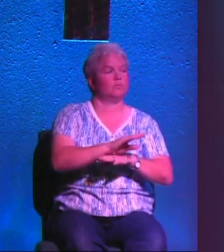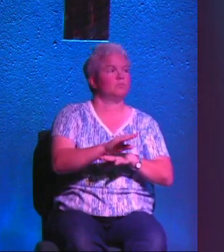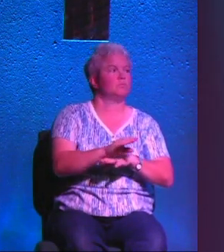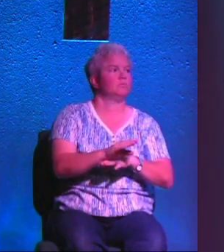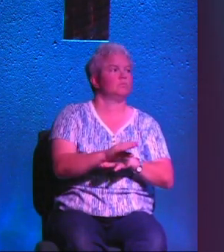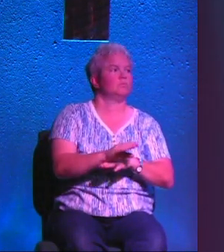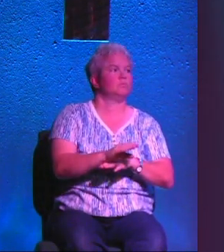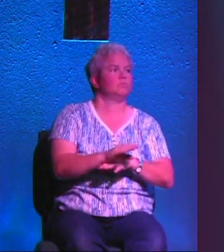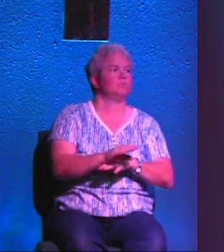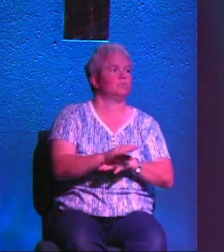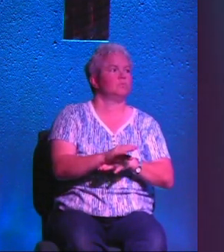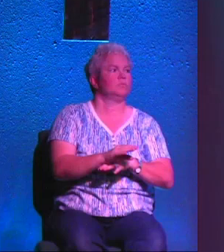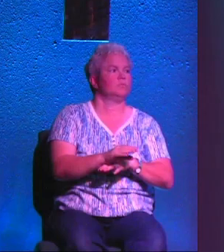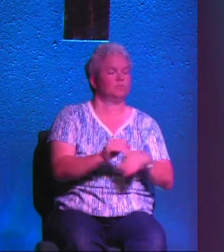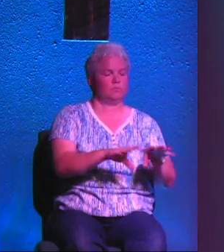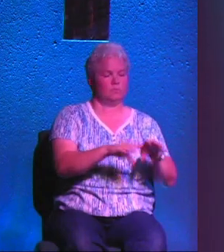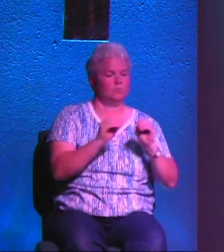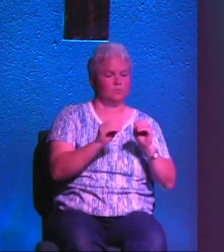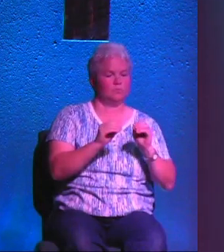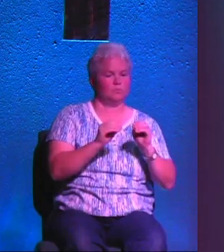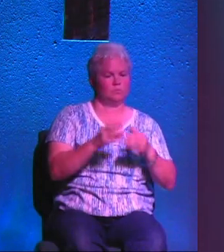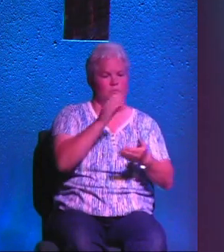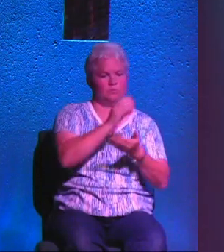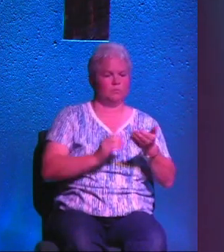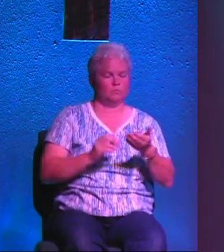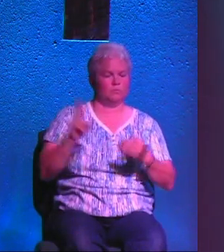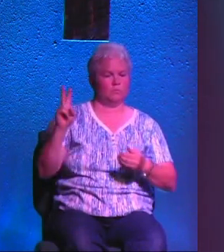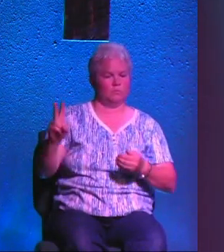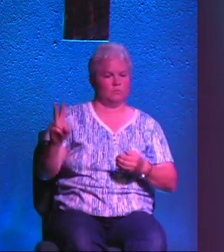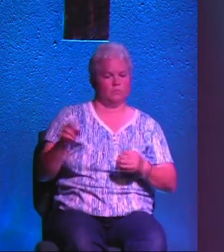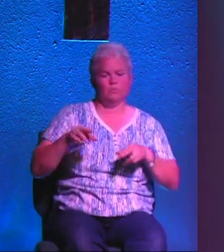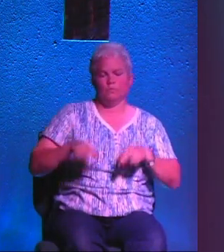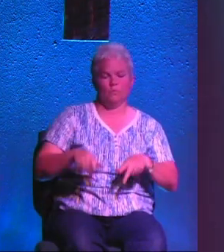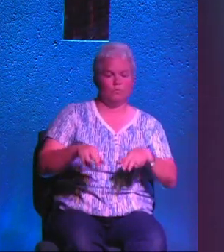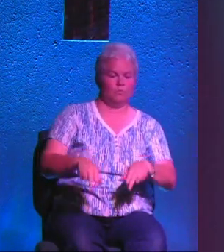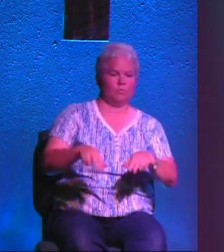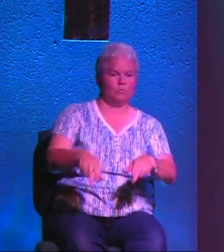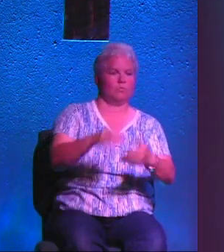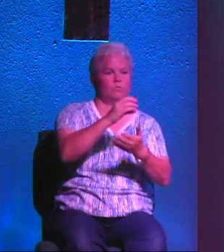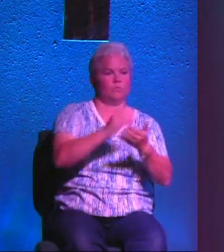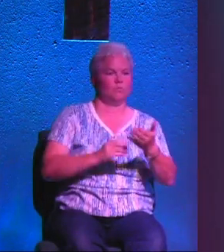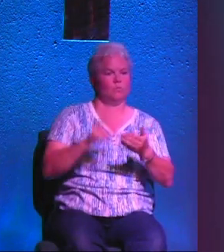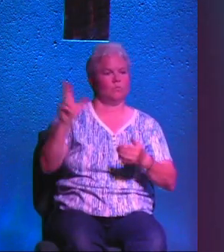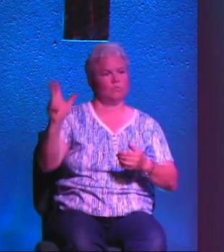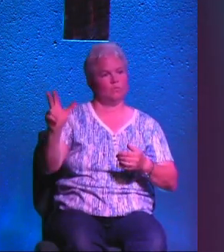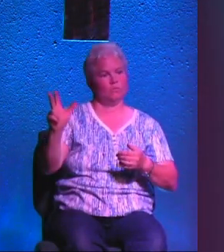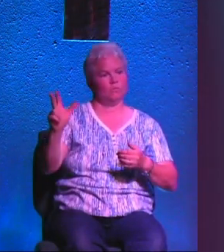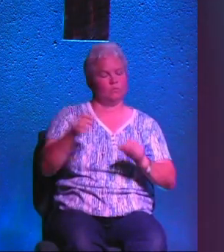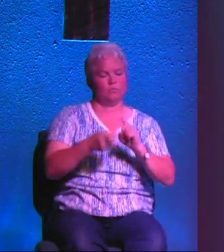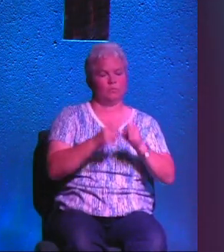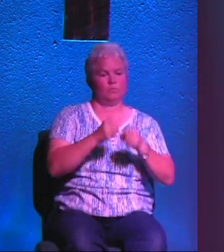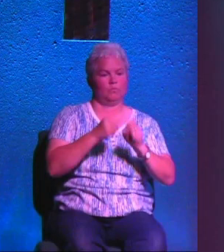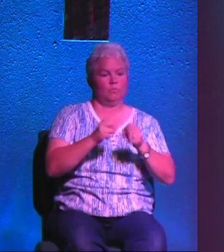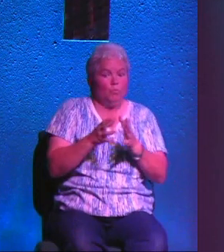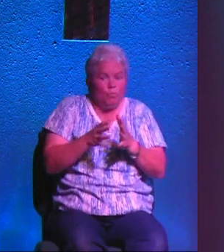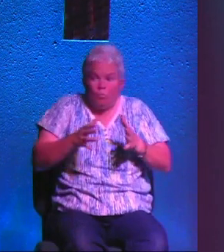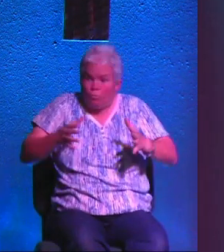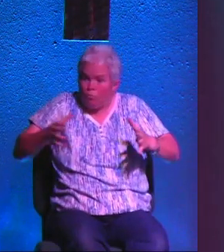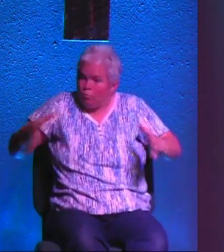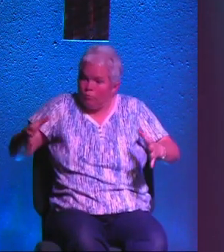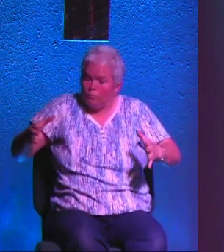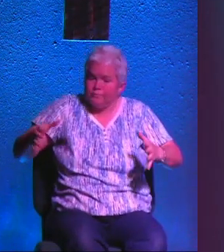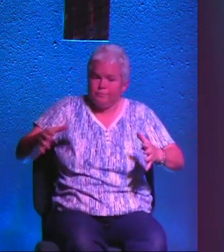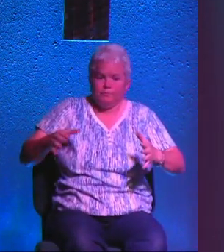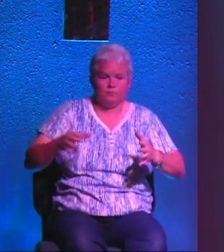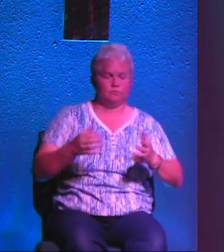say this, though. As we leave chapter 2 and step into chapter 3, things change dramatically, right?